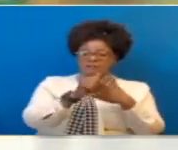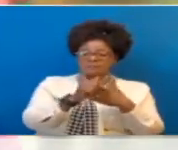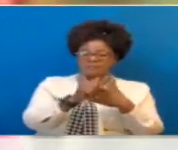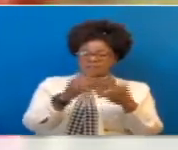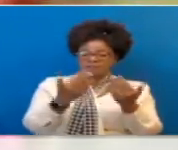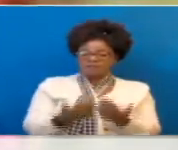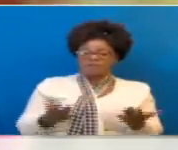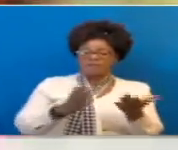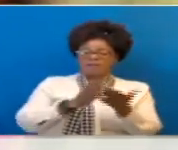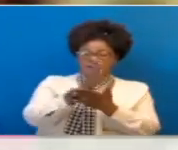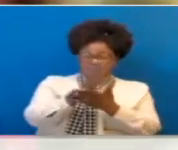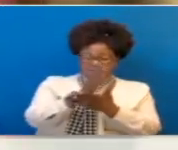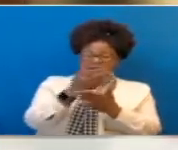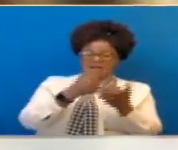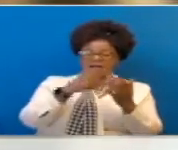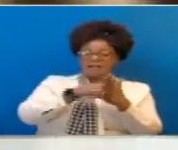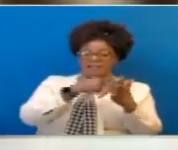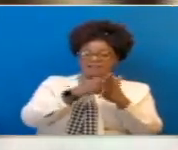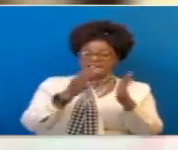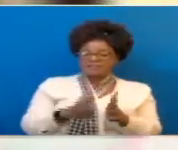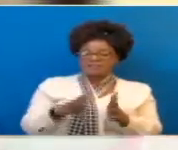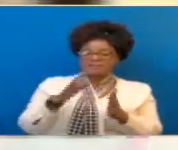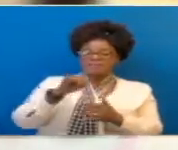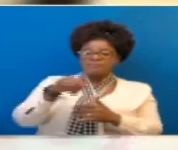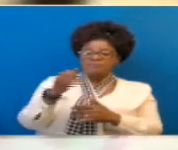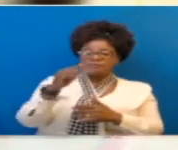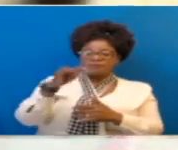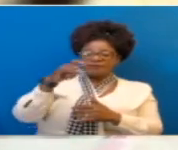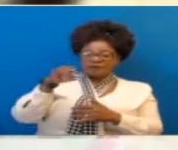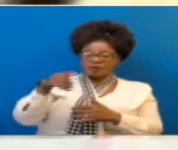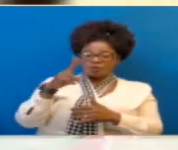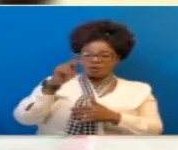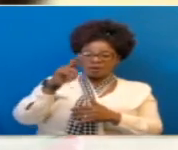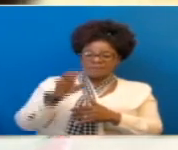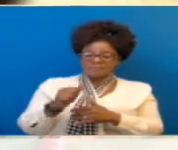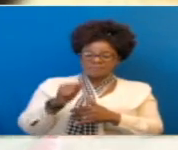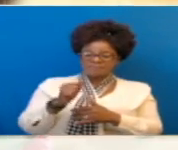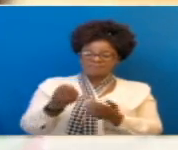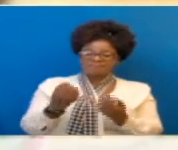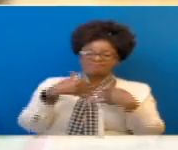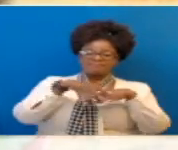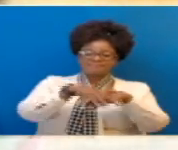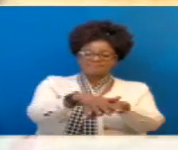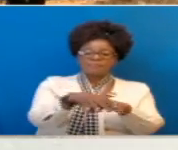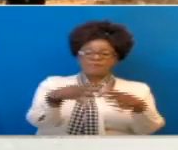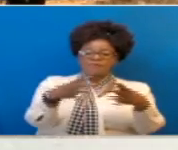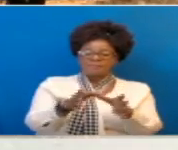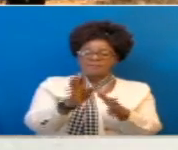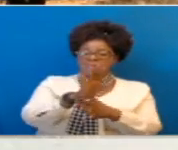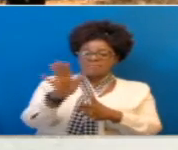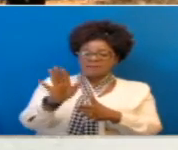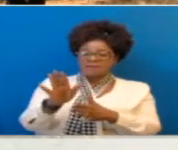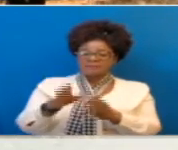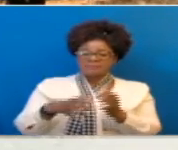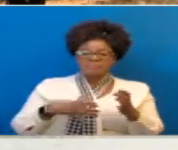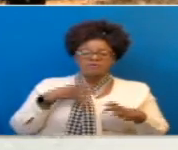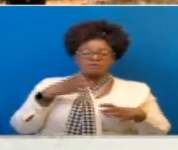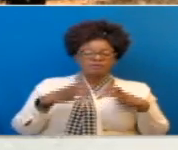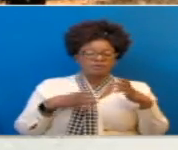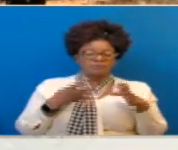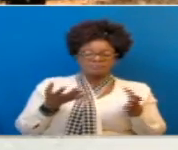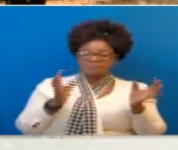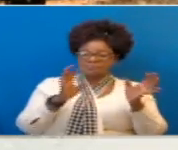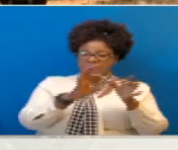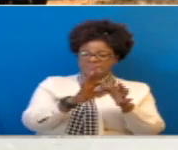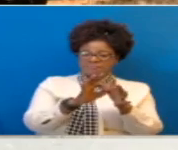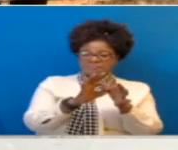activist Dr. Josephine Kulair. They're here to reintegrate Mary with her family. It was an emotional reunion as Mary saw